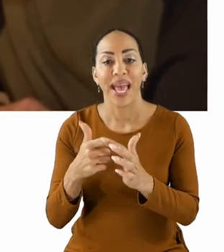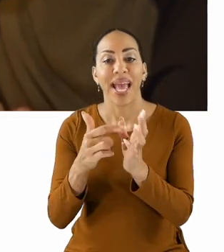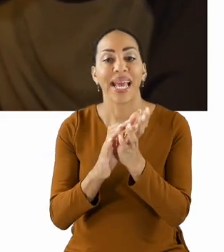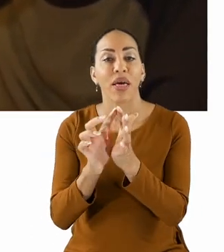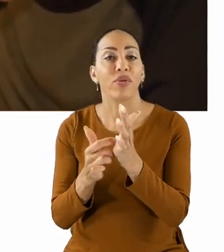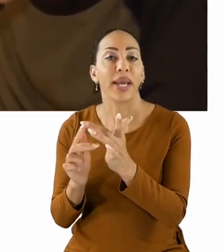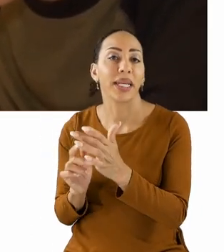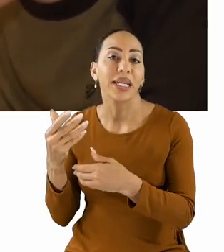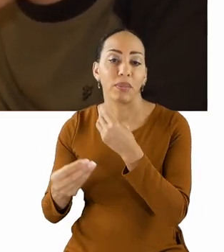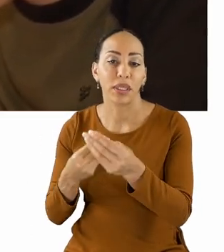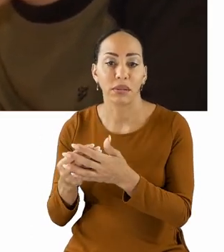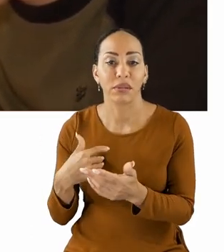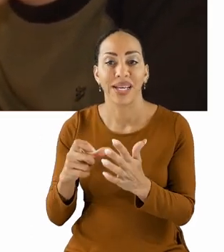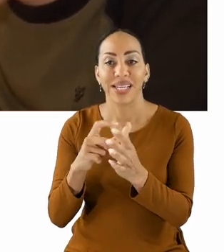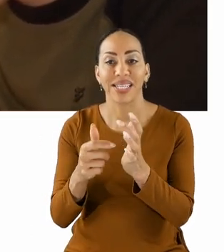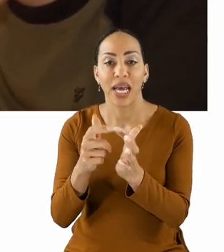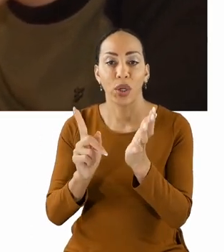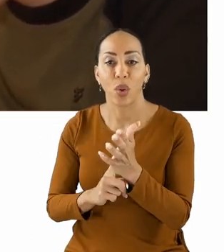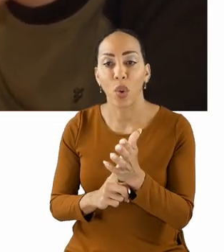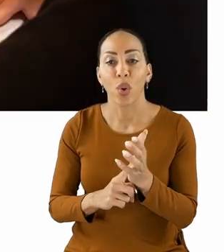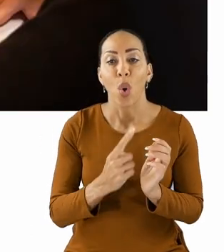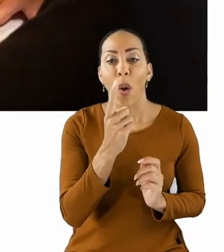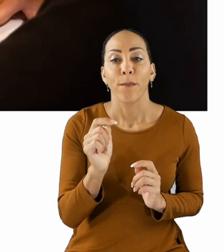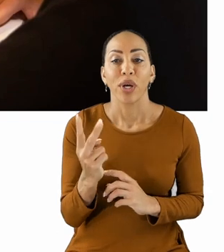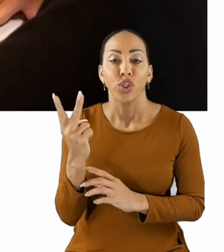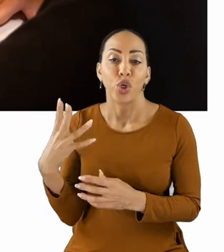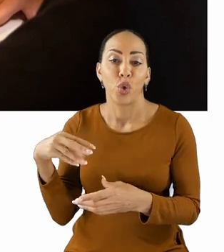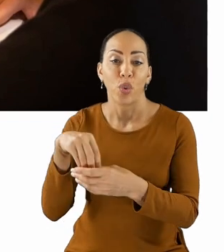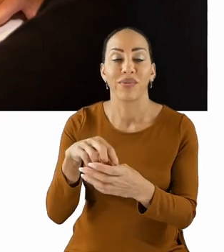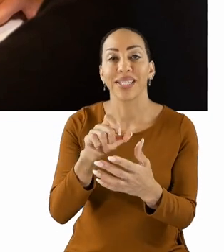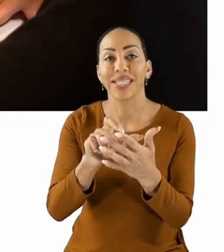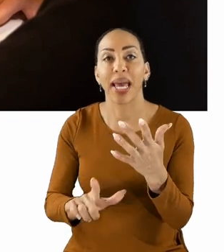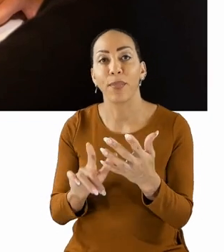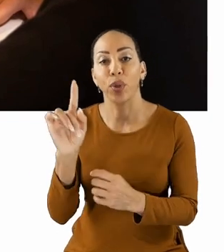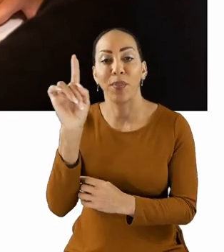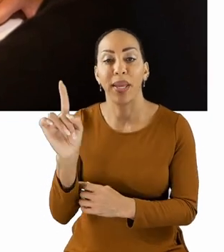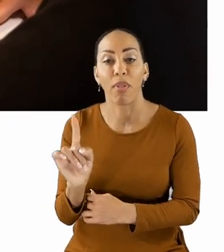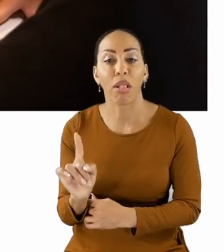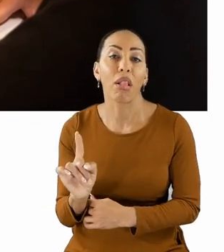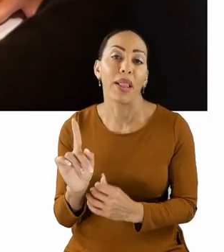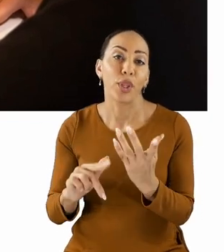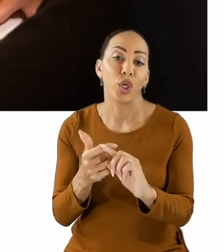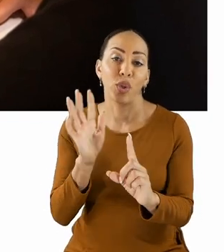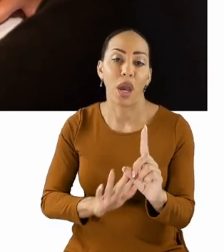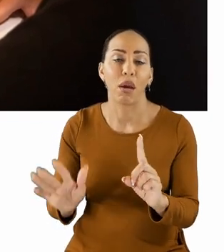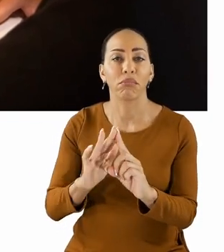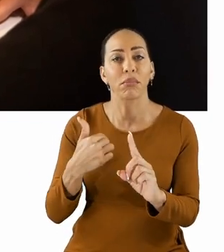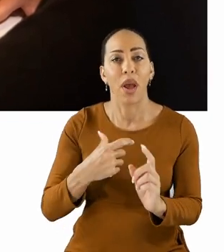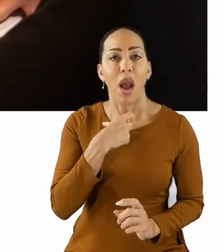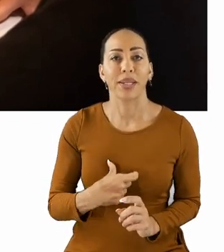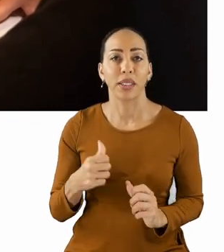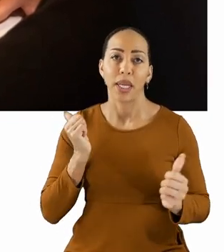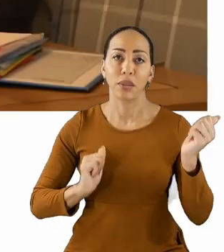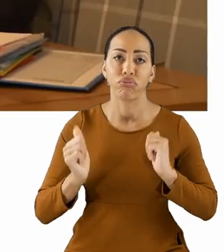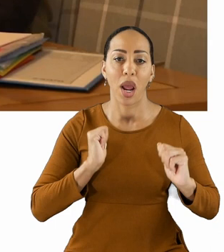Daniel from Suffolk is one of 1.2 million disabled children across the UK. He's proud of his